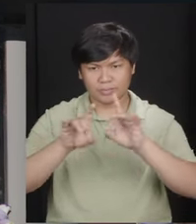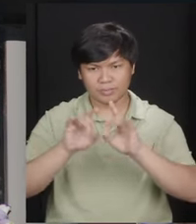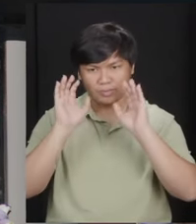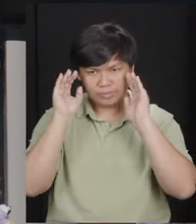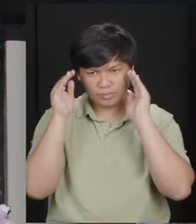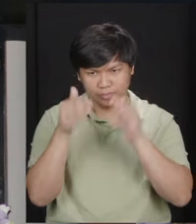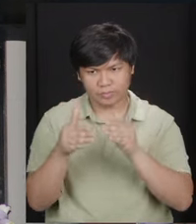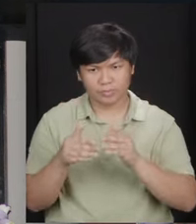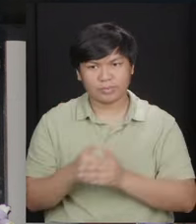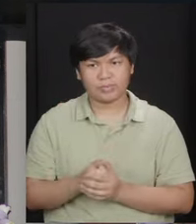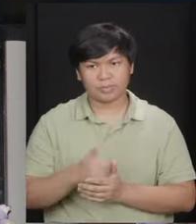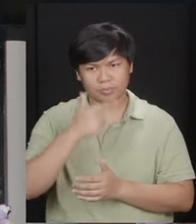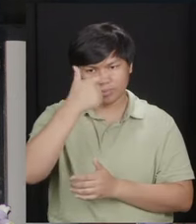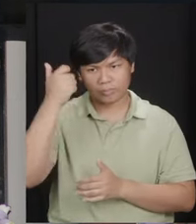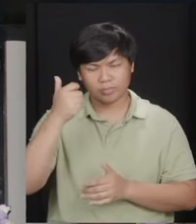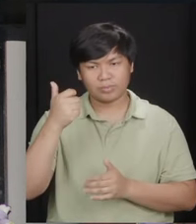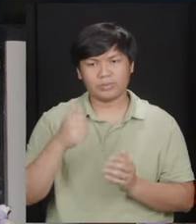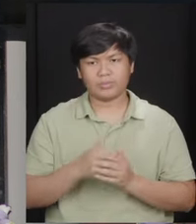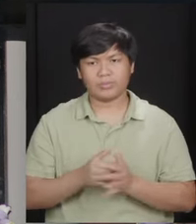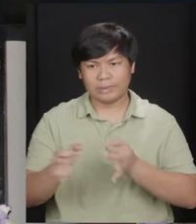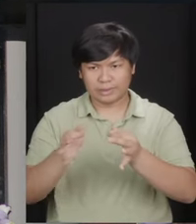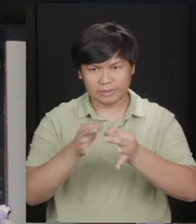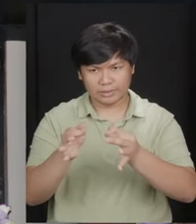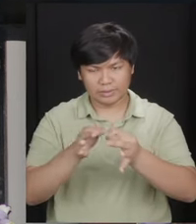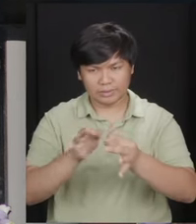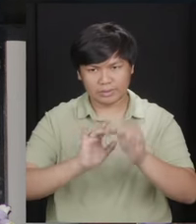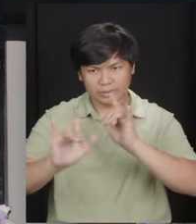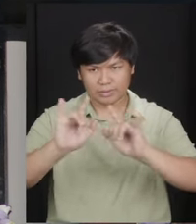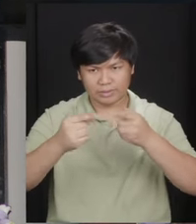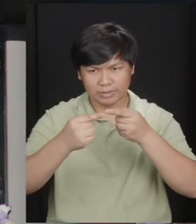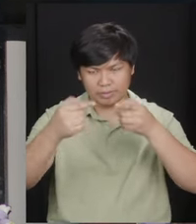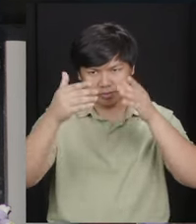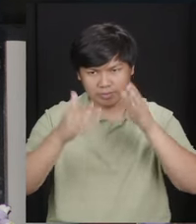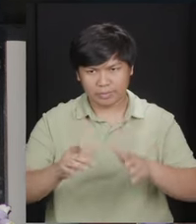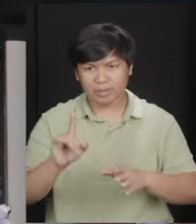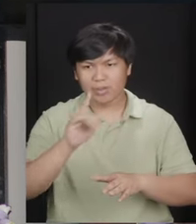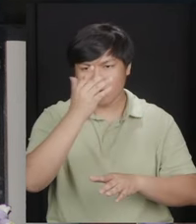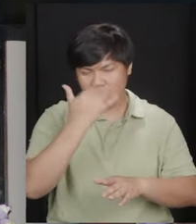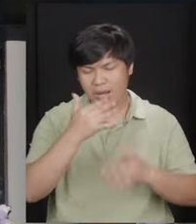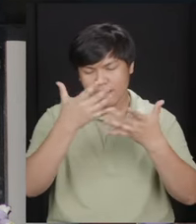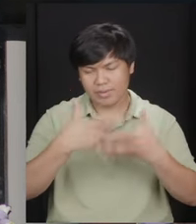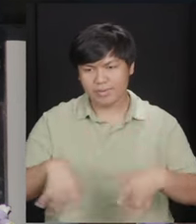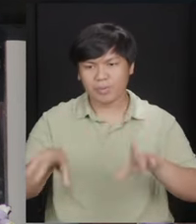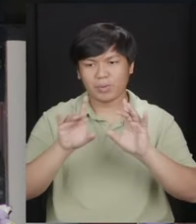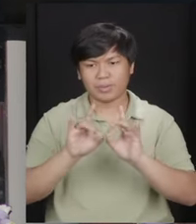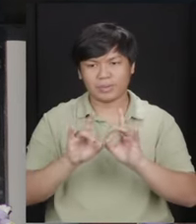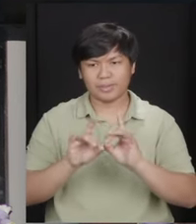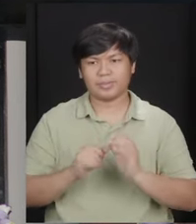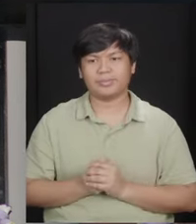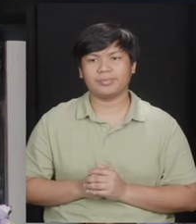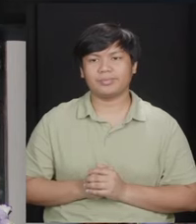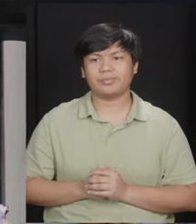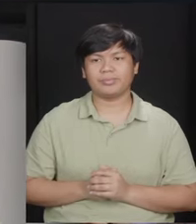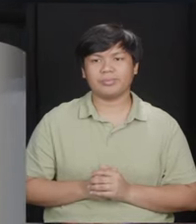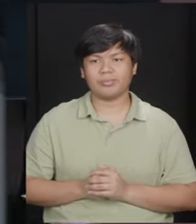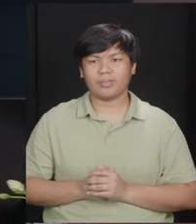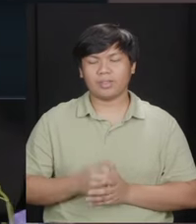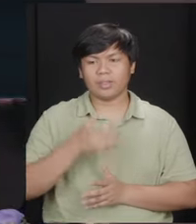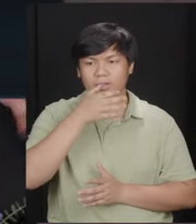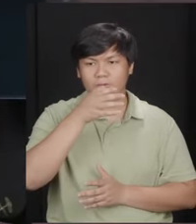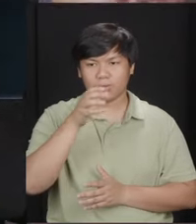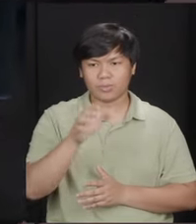focus on this because it's self-explanatory to love your enemy. What is the significance? It's what I want you not to miss. This